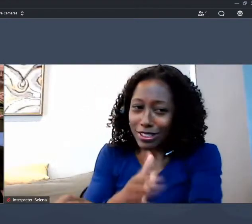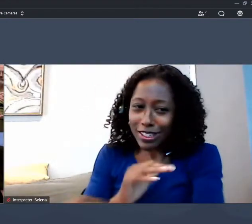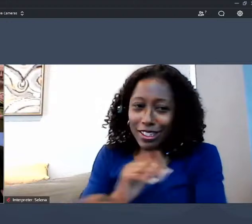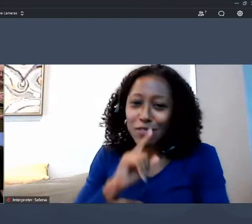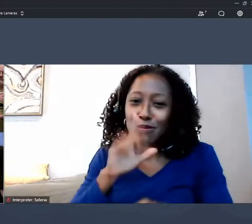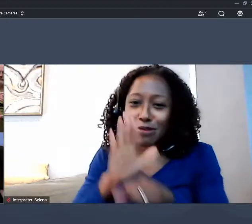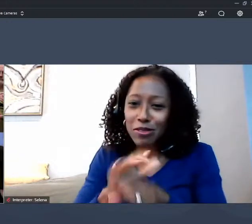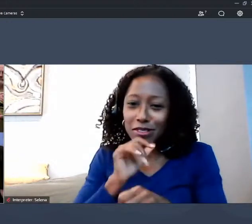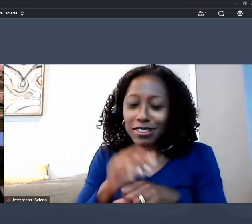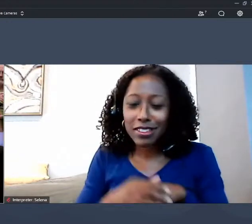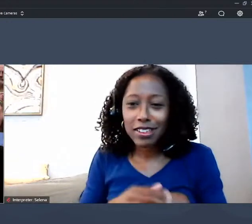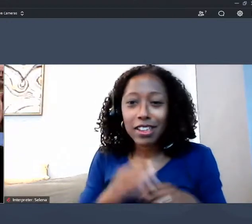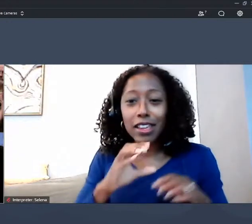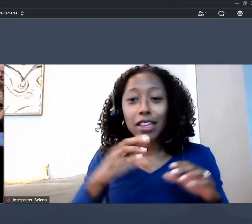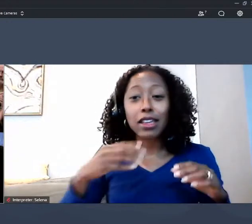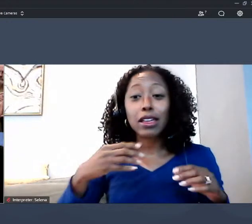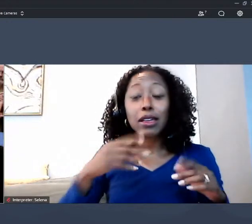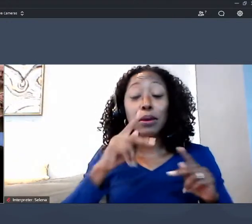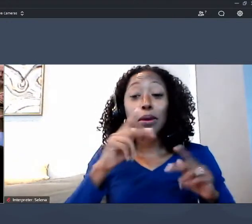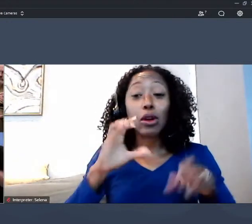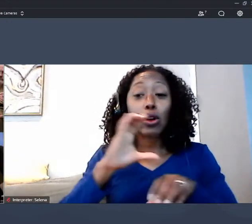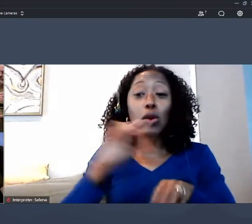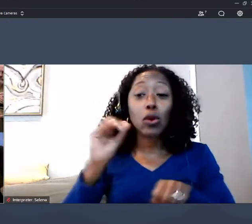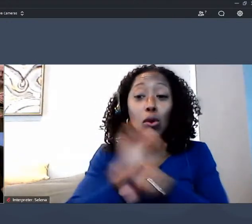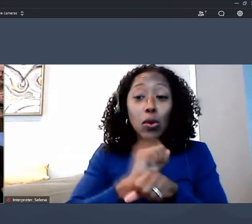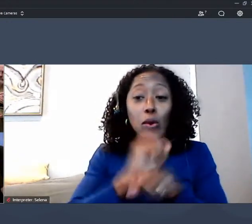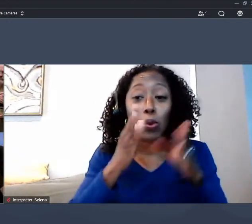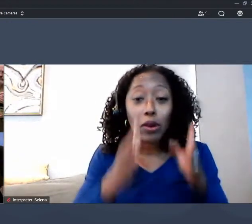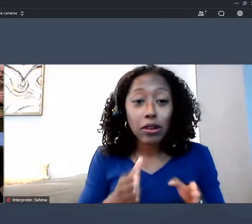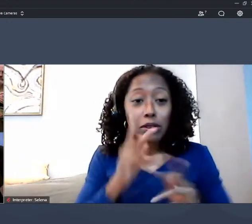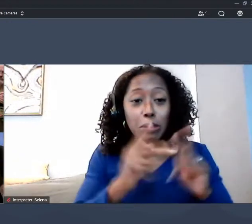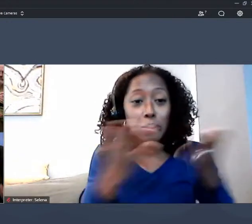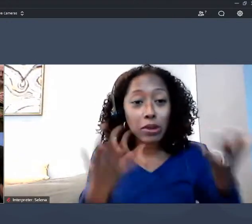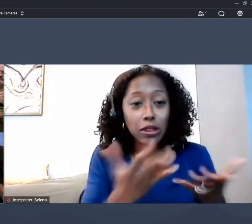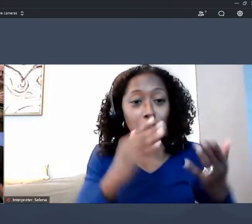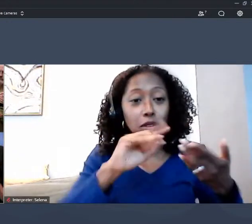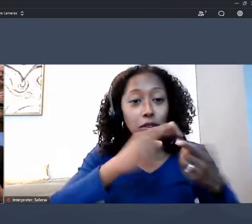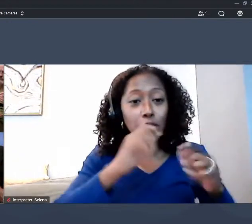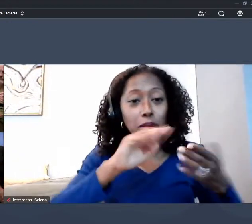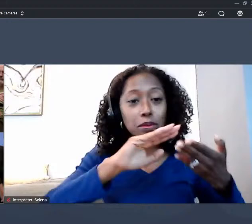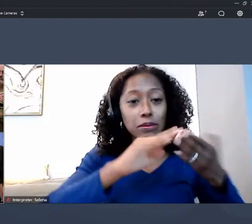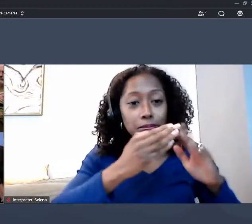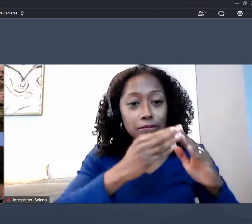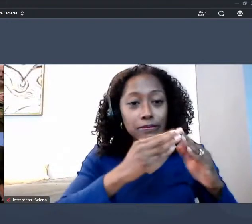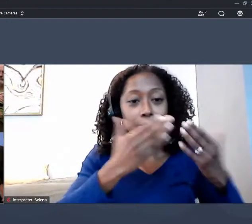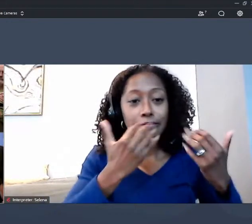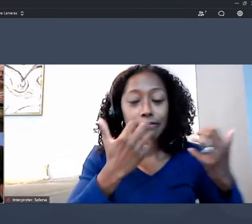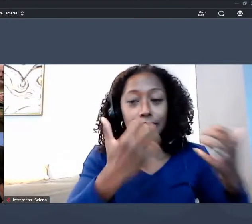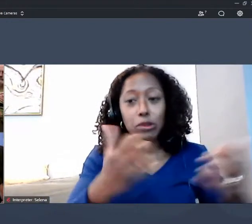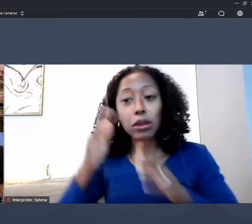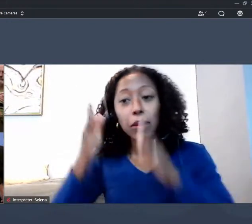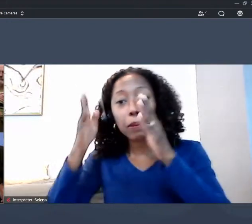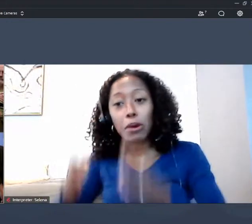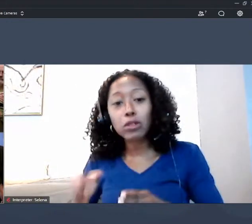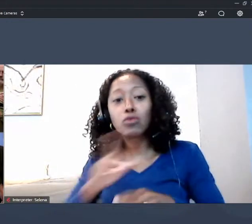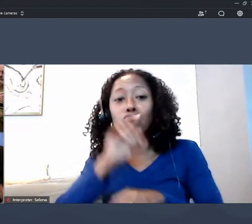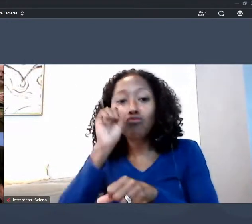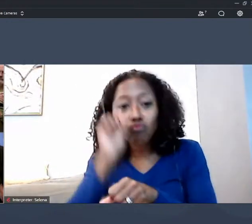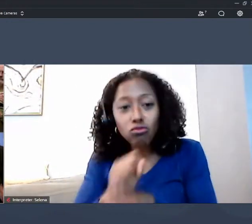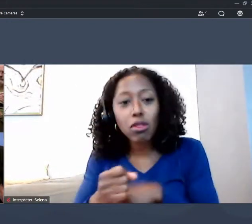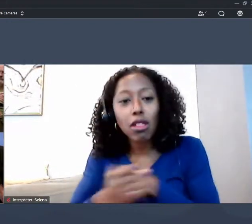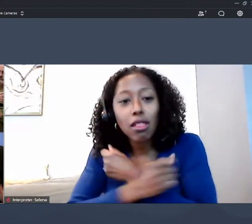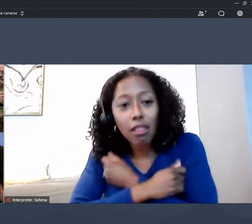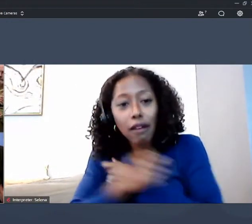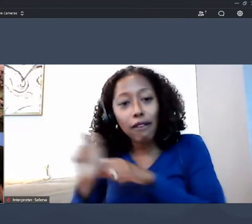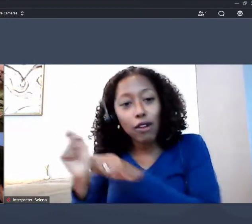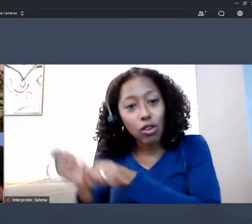Colleagues, members of the public, as someone with a true love and admiration for the game of golf,